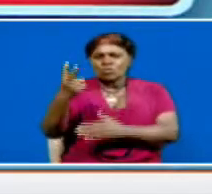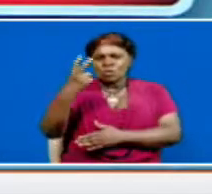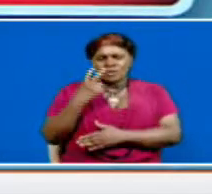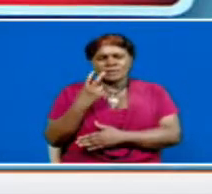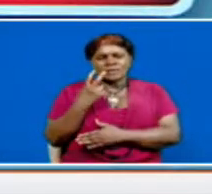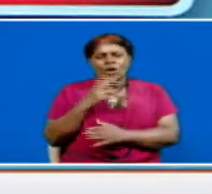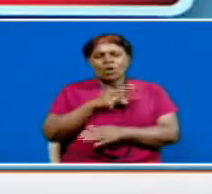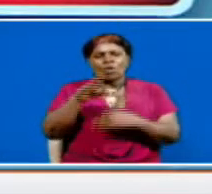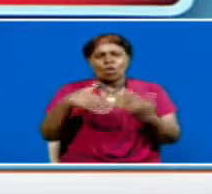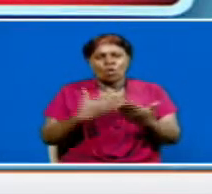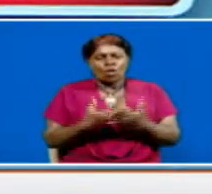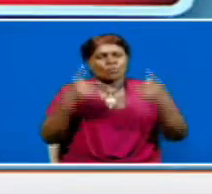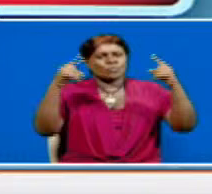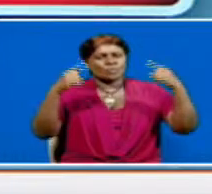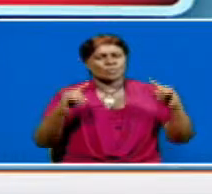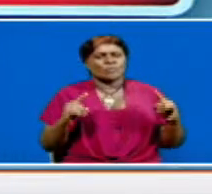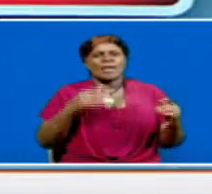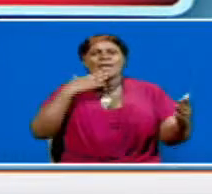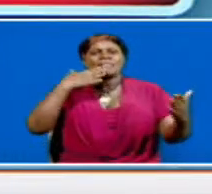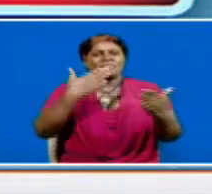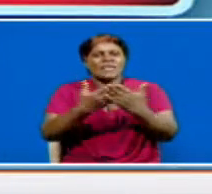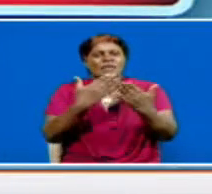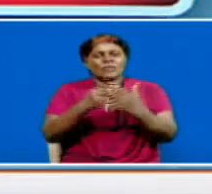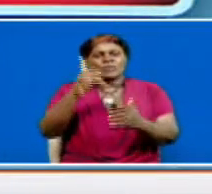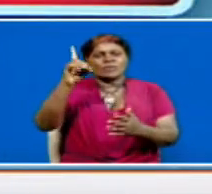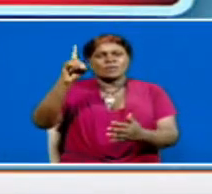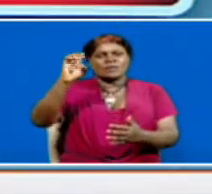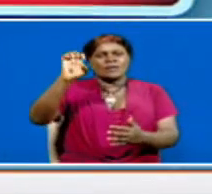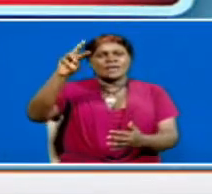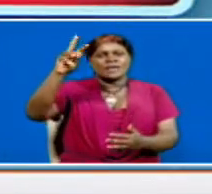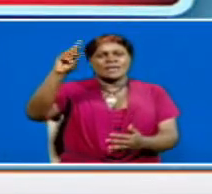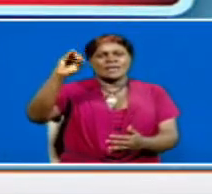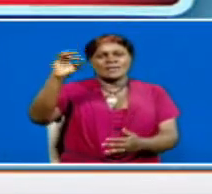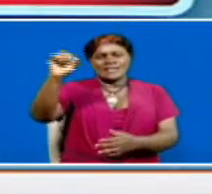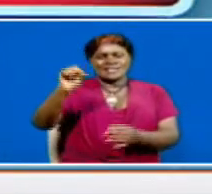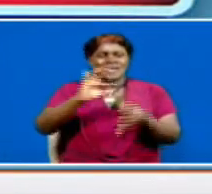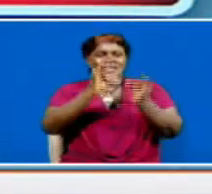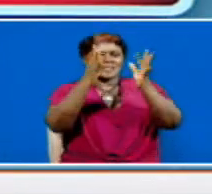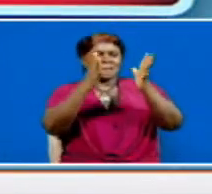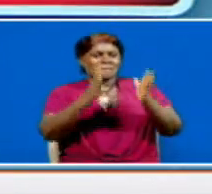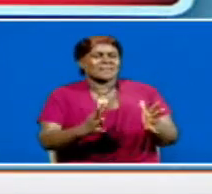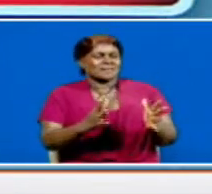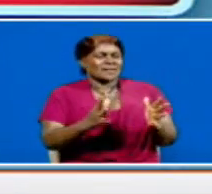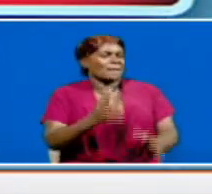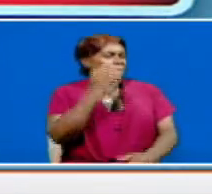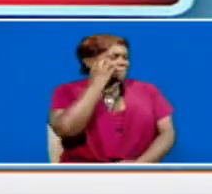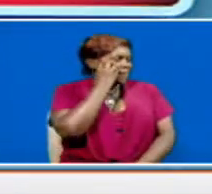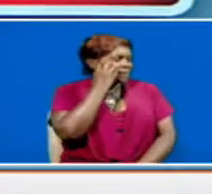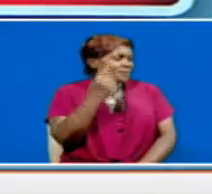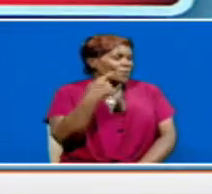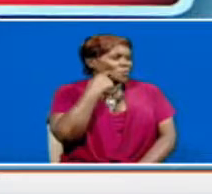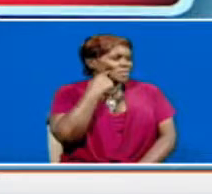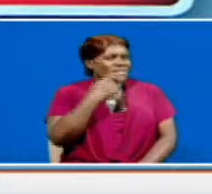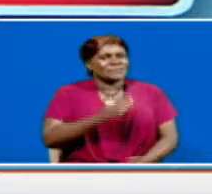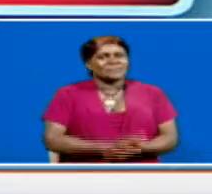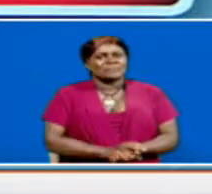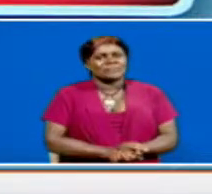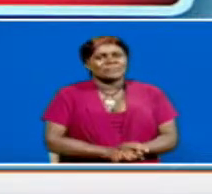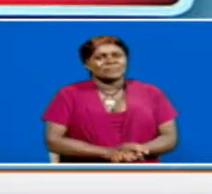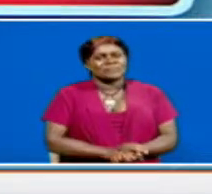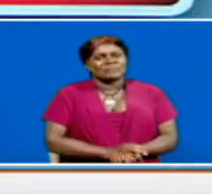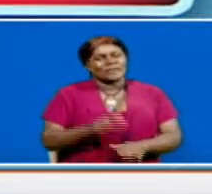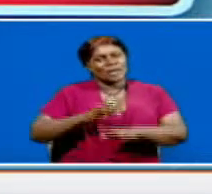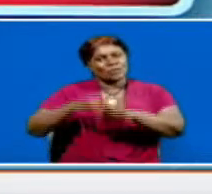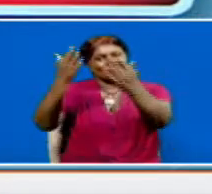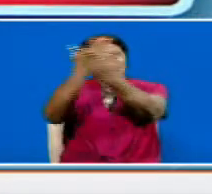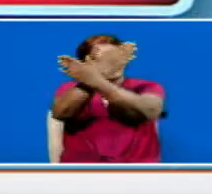and everybody who made this a success. Asante sana. My name is Dennis Aseto. Our sign language interpreter is Meresha Owiti. Good